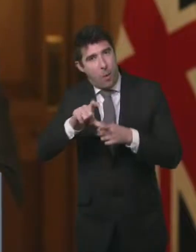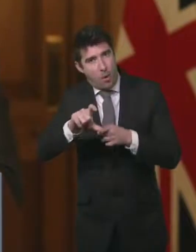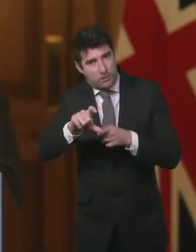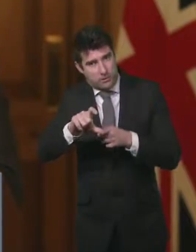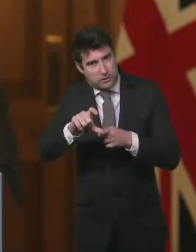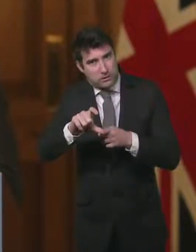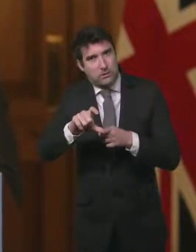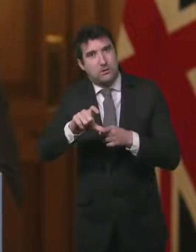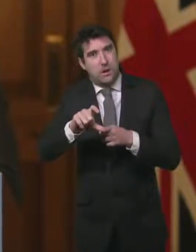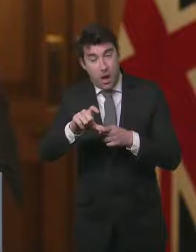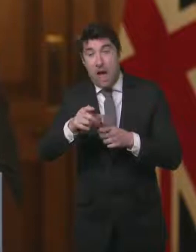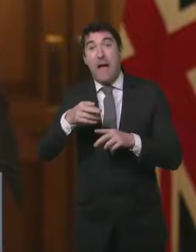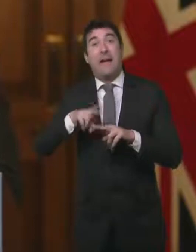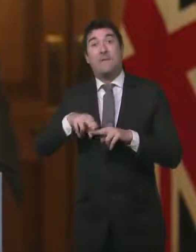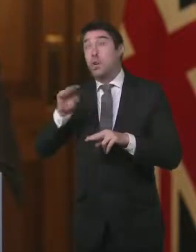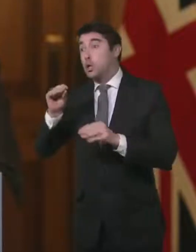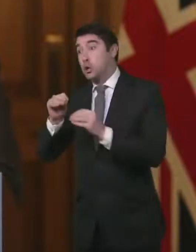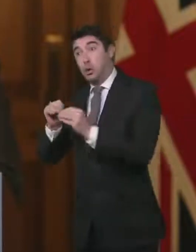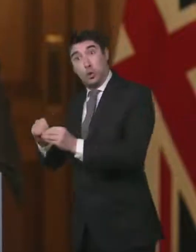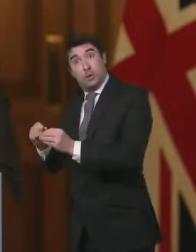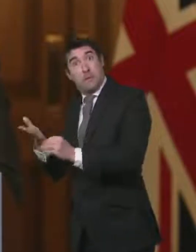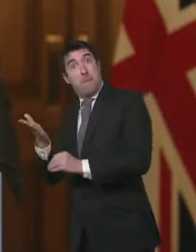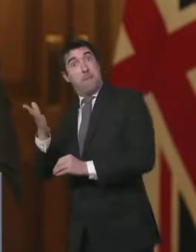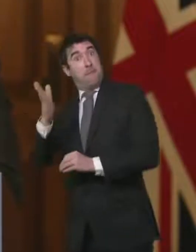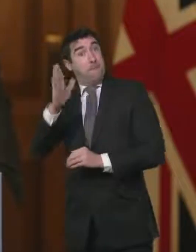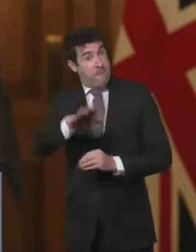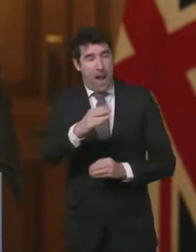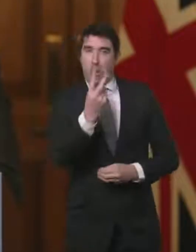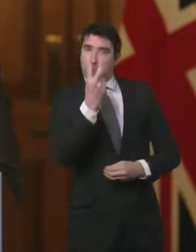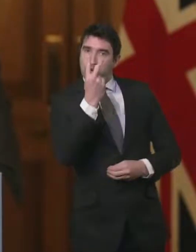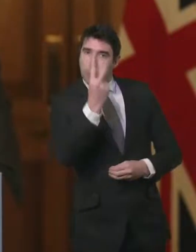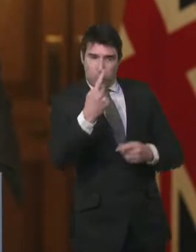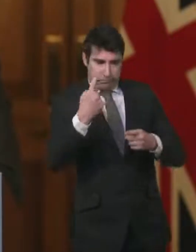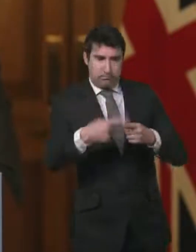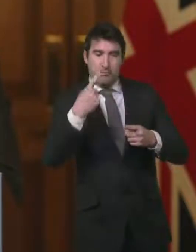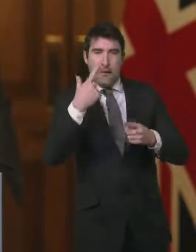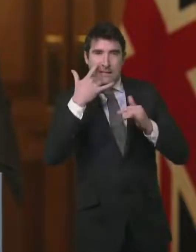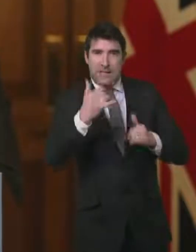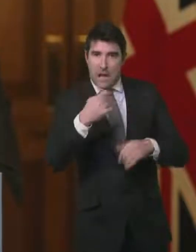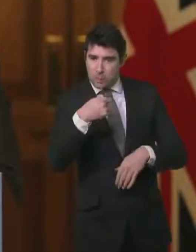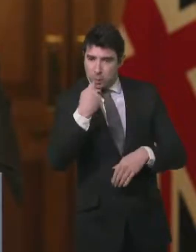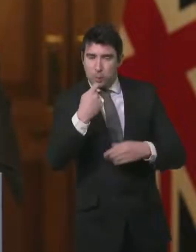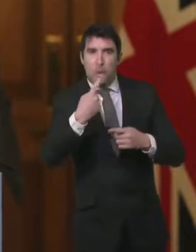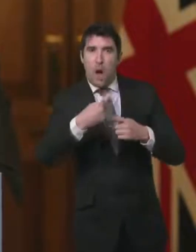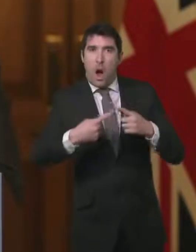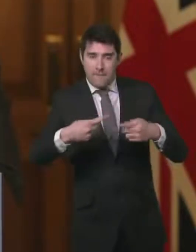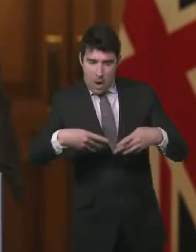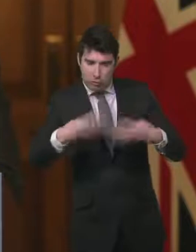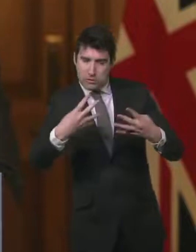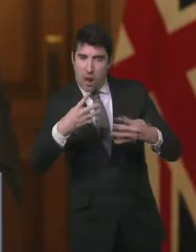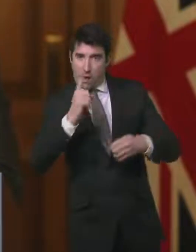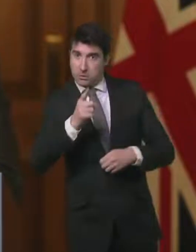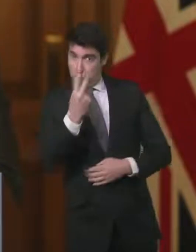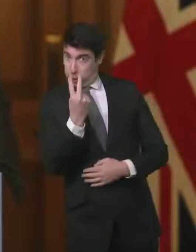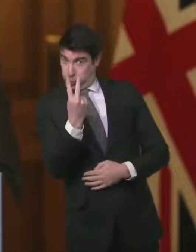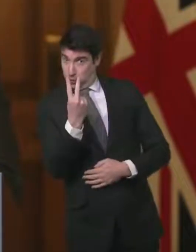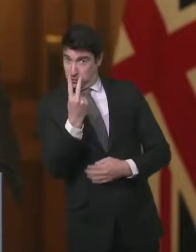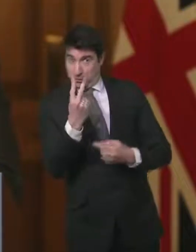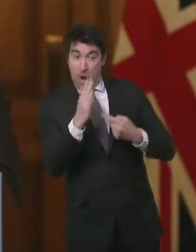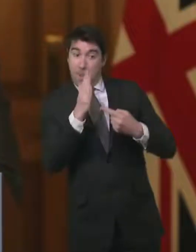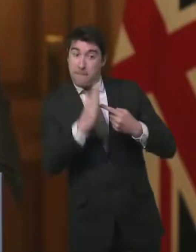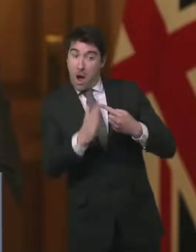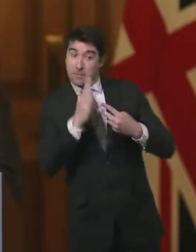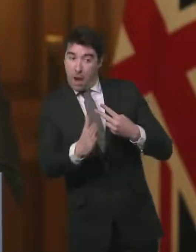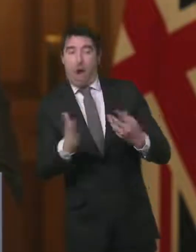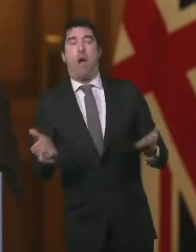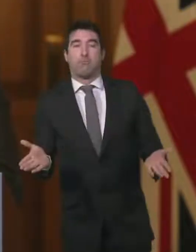return. All of these measures are in the end designed to save lives and to protect the